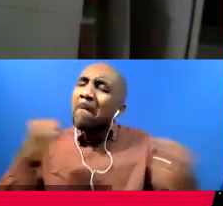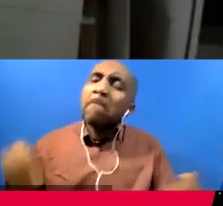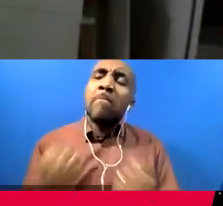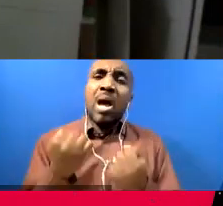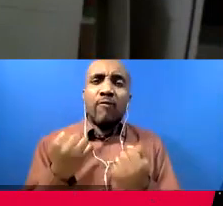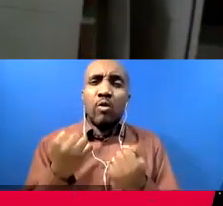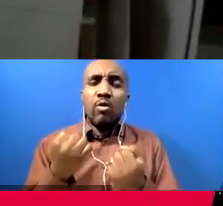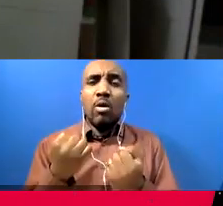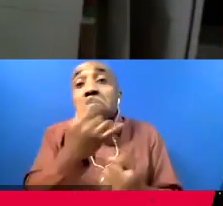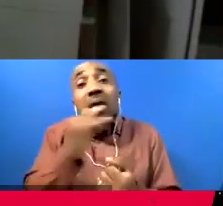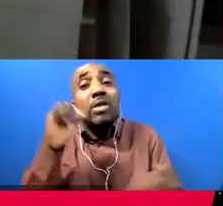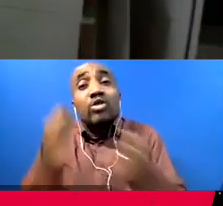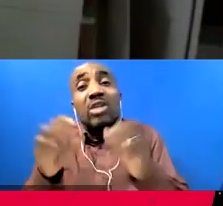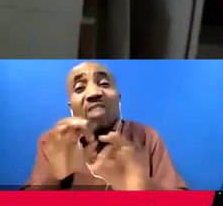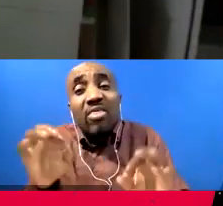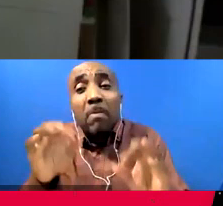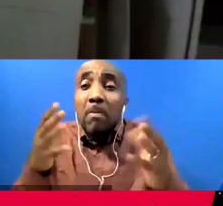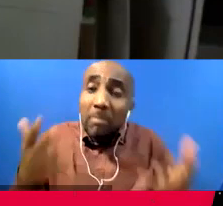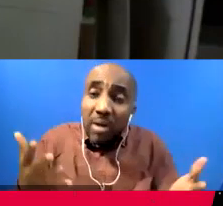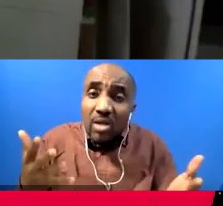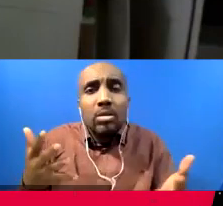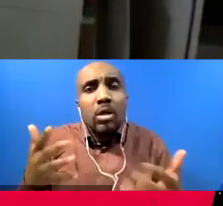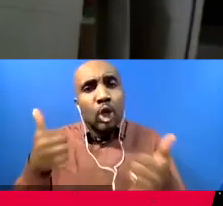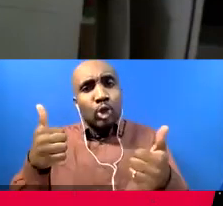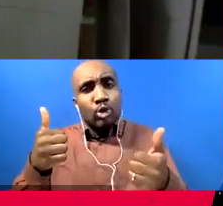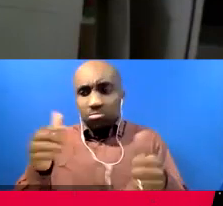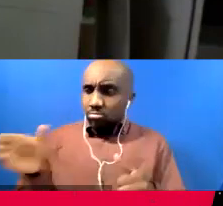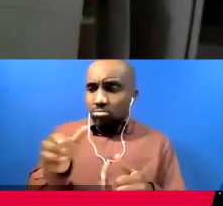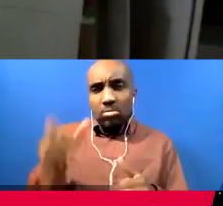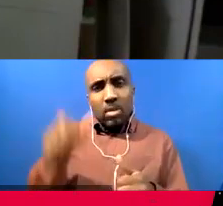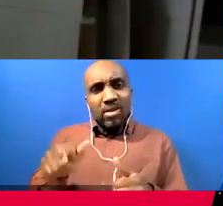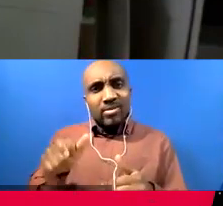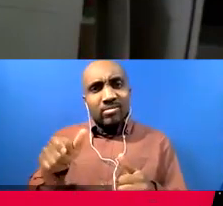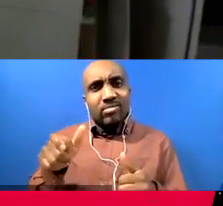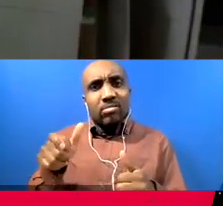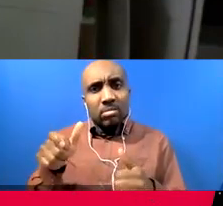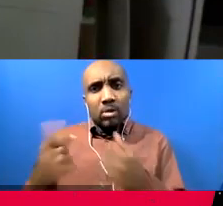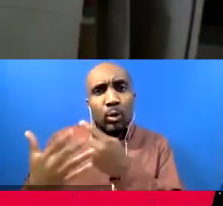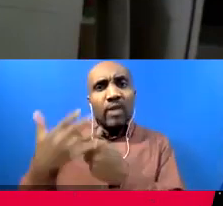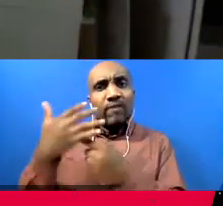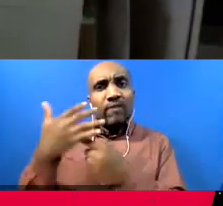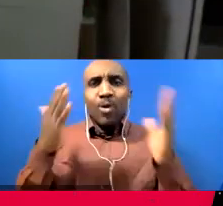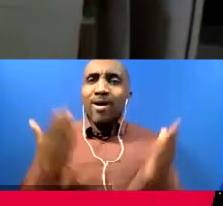time is so powerful. It may not change anything, but